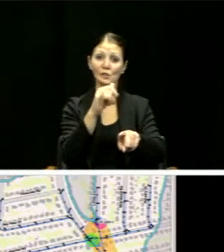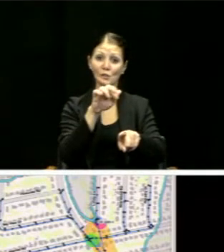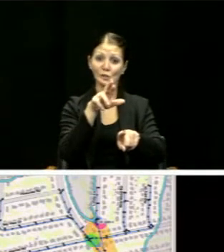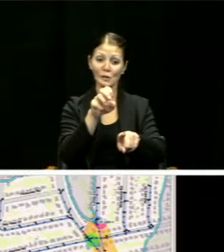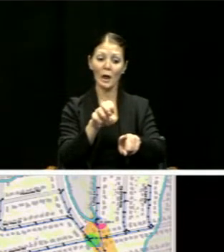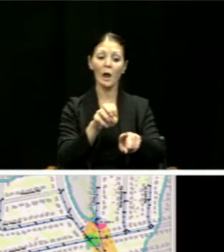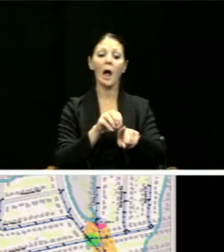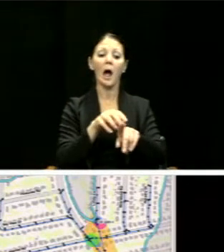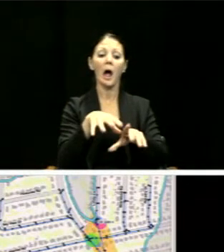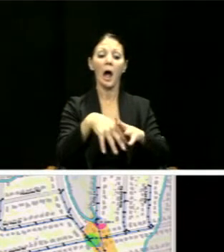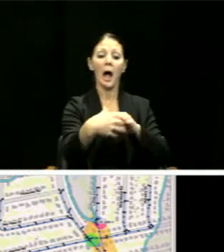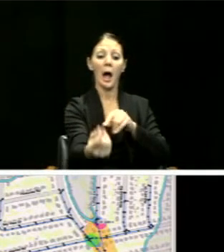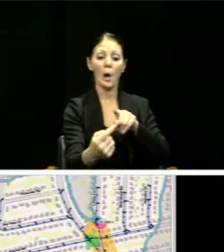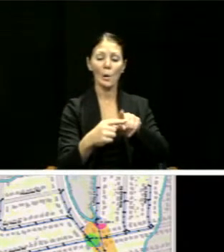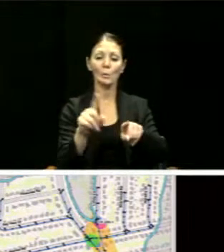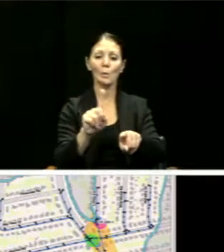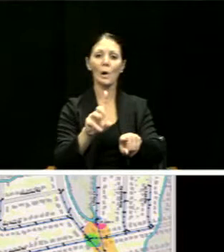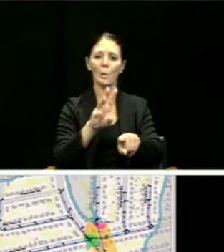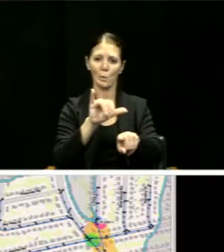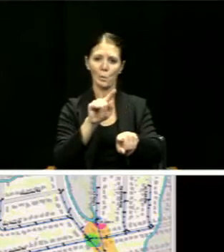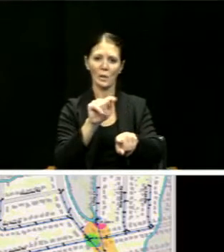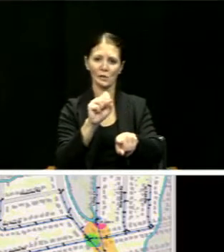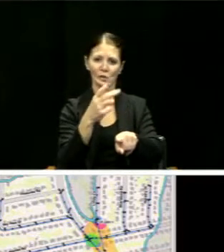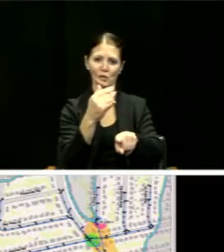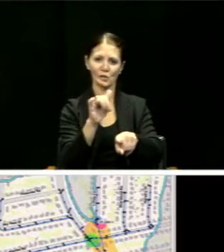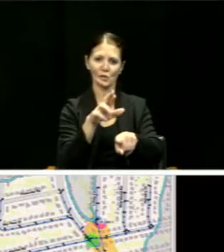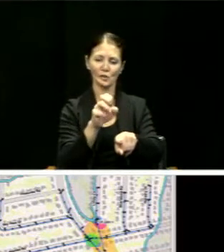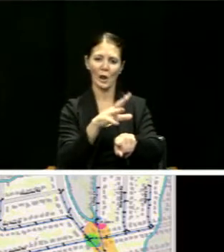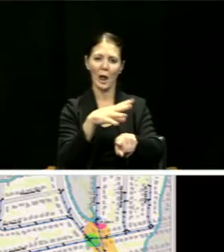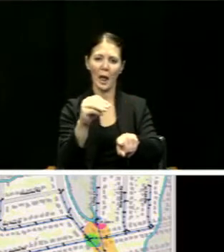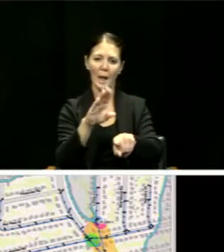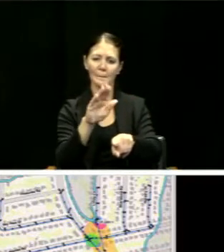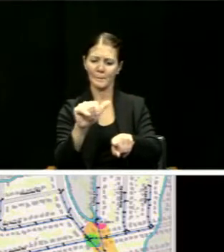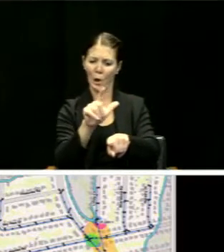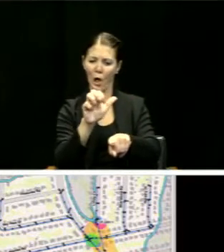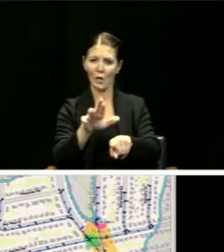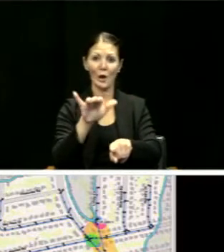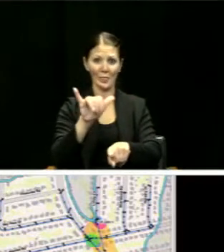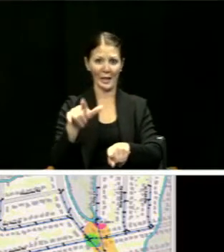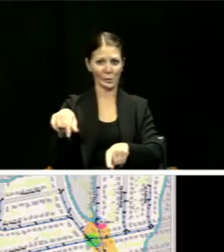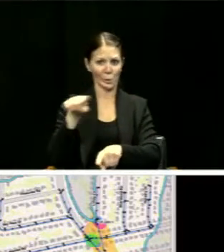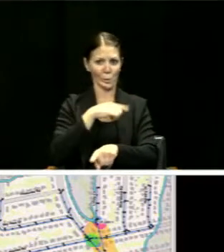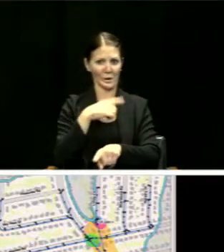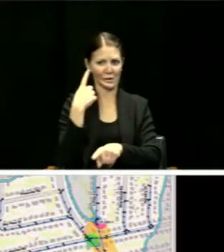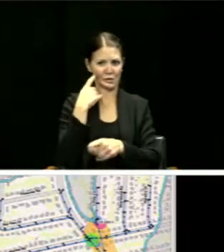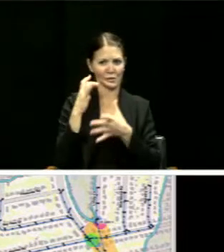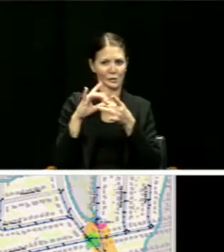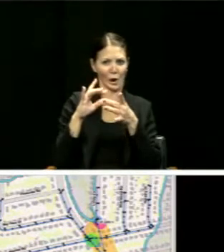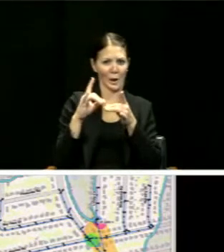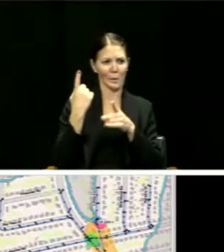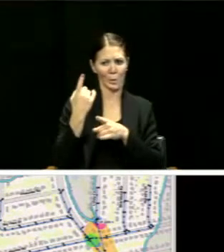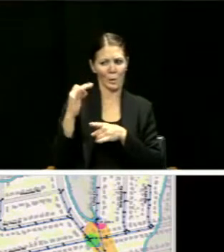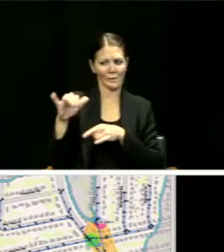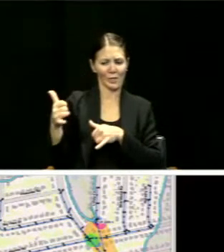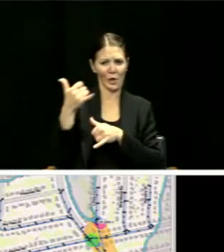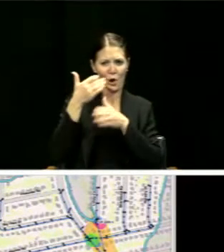near Wiltshire and Lawler. And that was the area that we were talking about previously with one of the callers. And